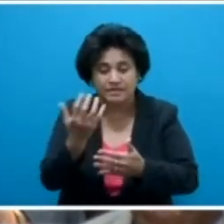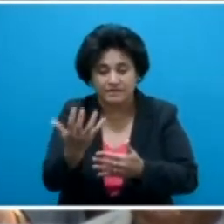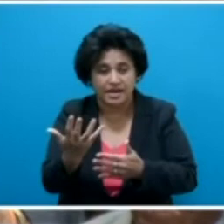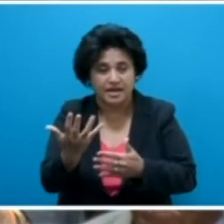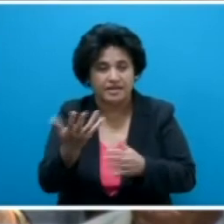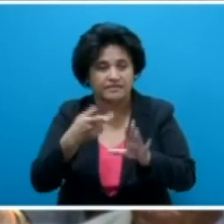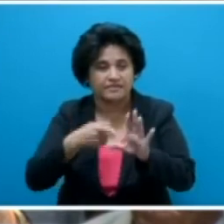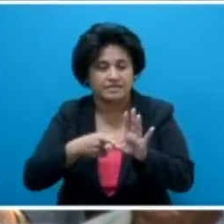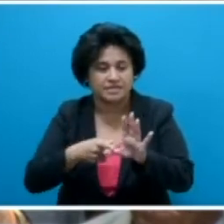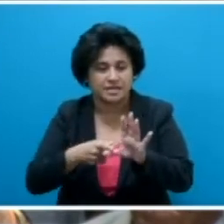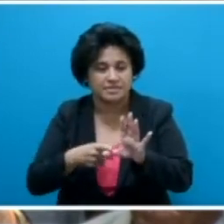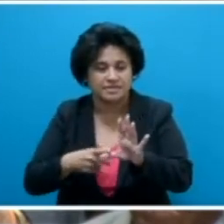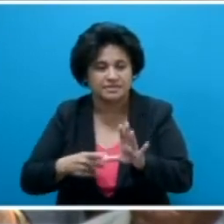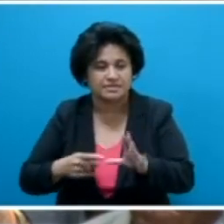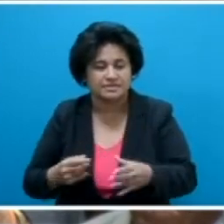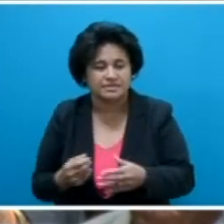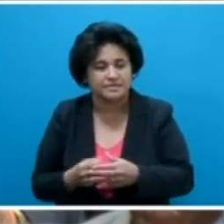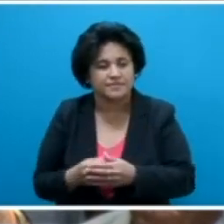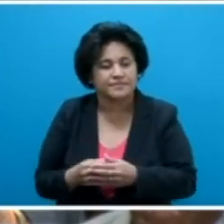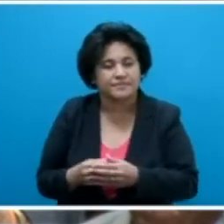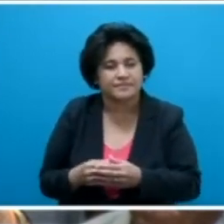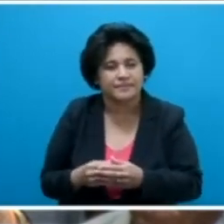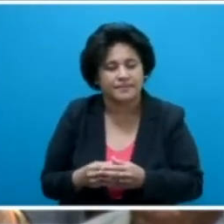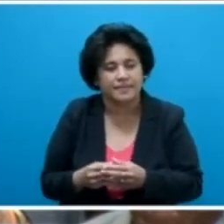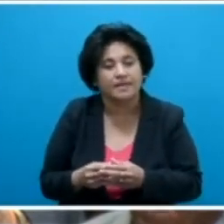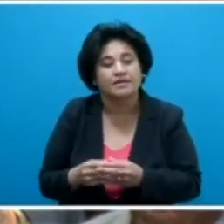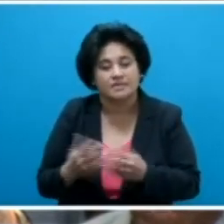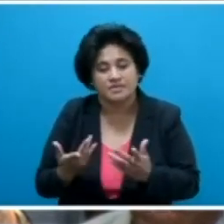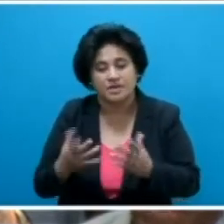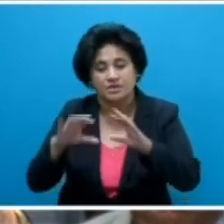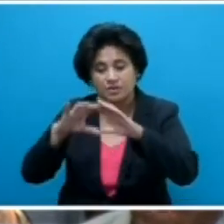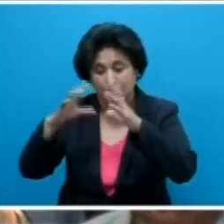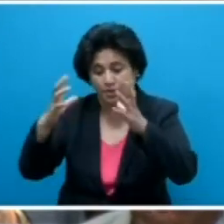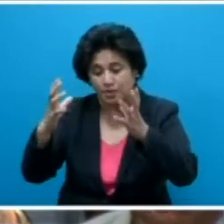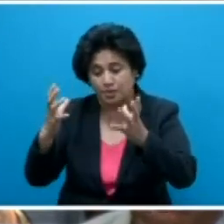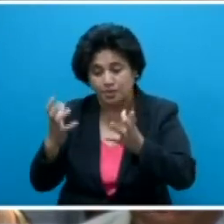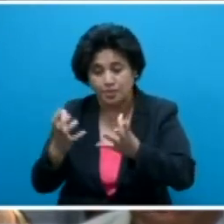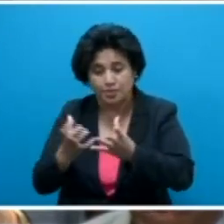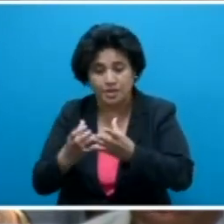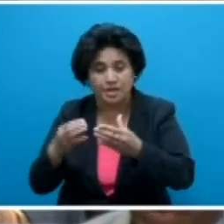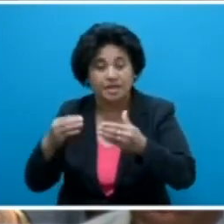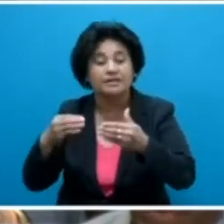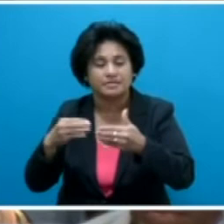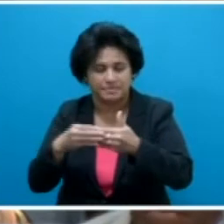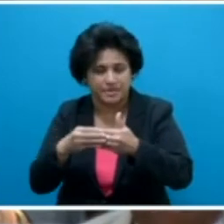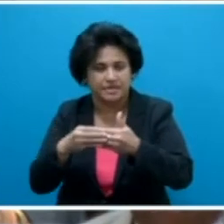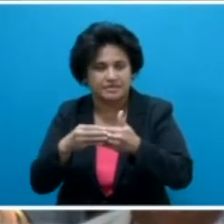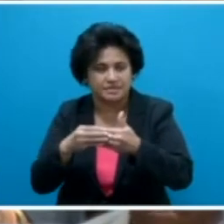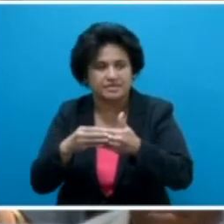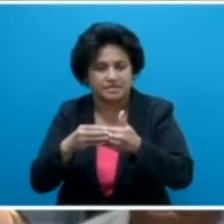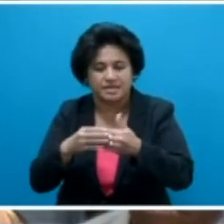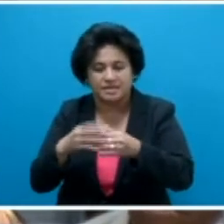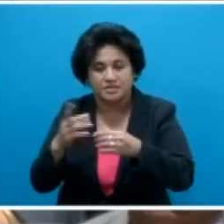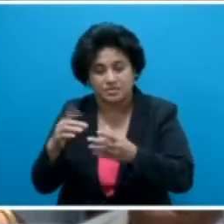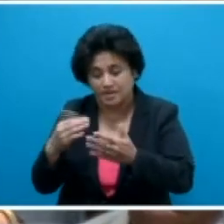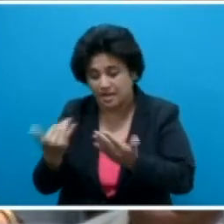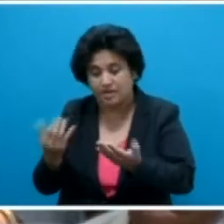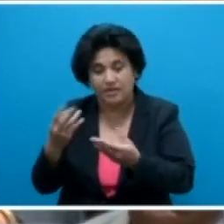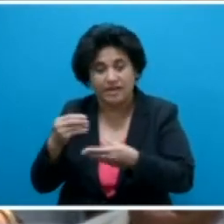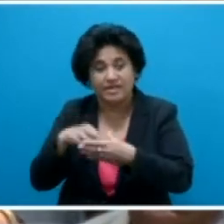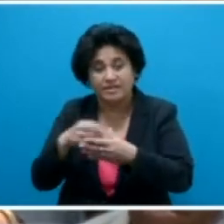to inform the House that the World Bank has accepted Fiji's ERPD into the FCPF Carbon